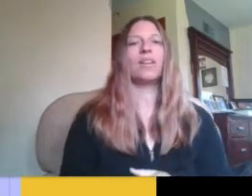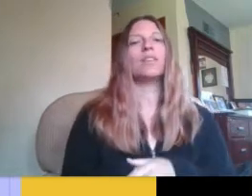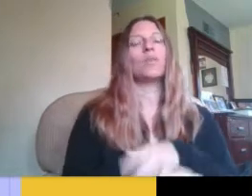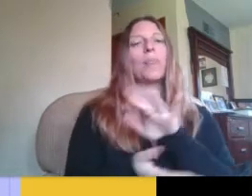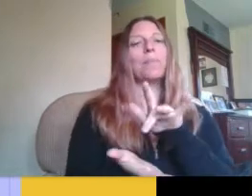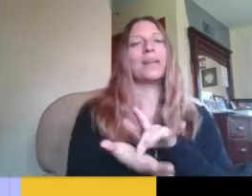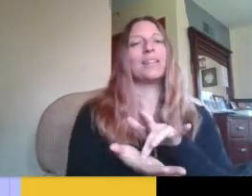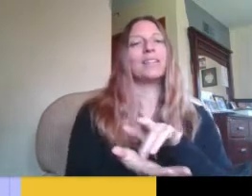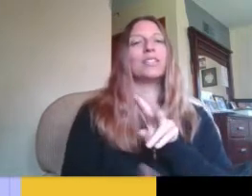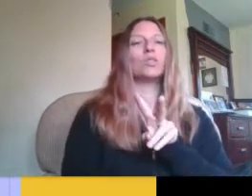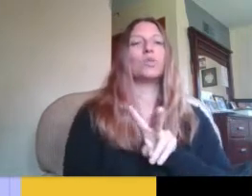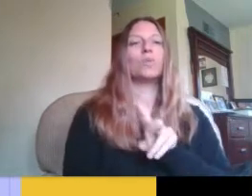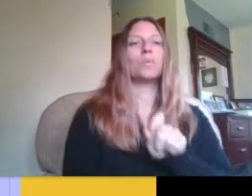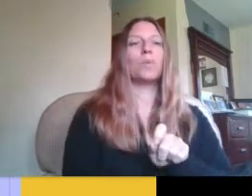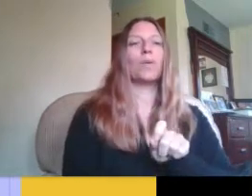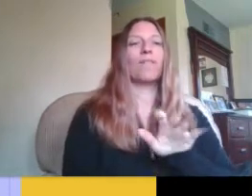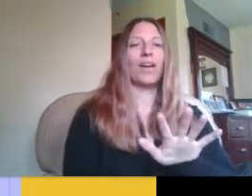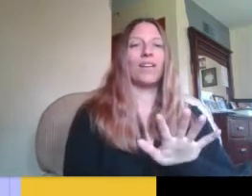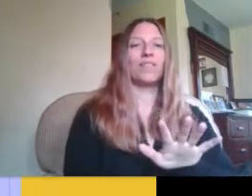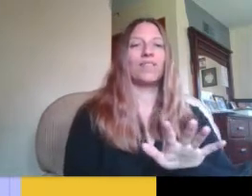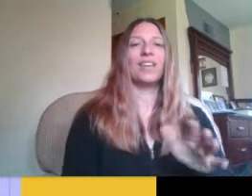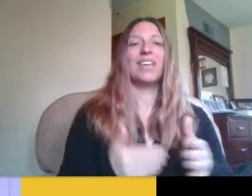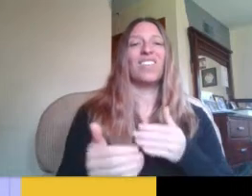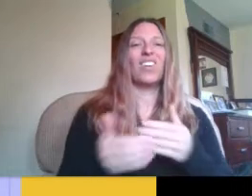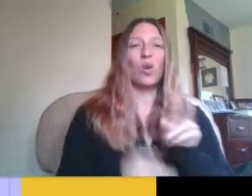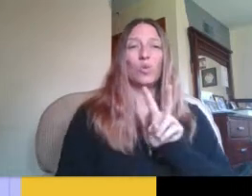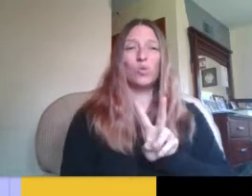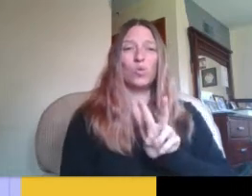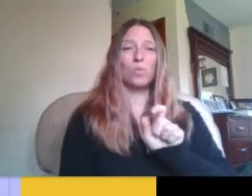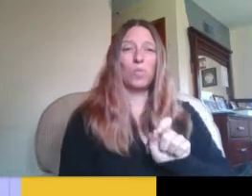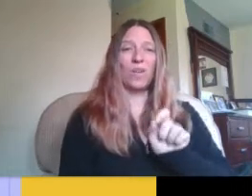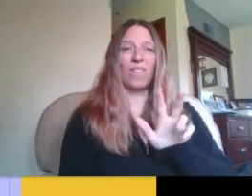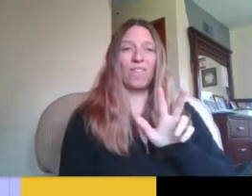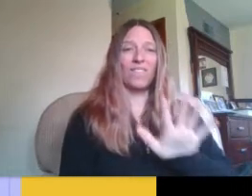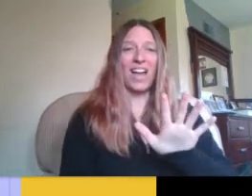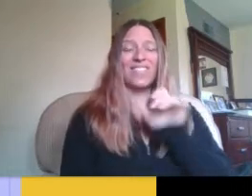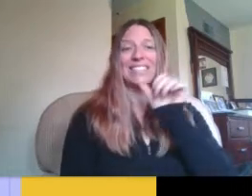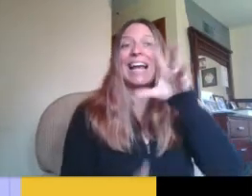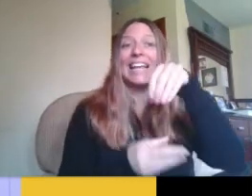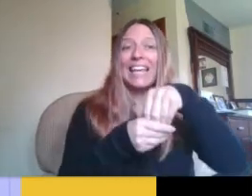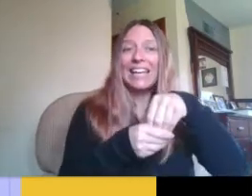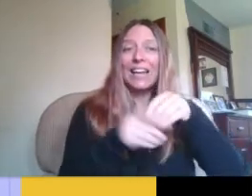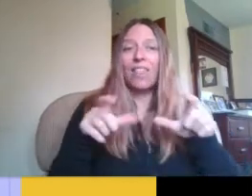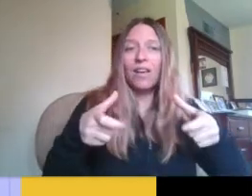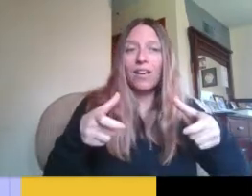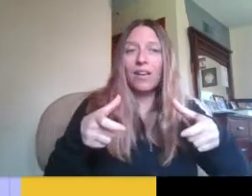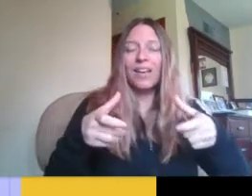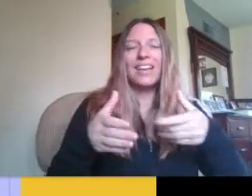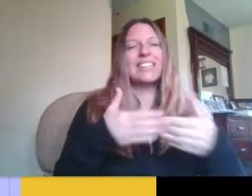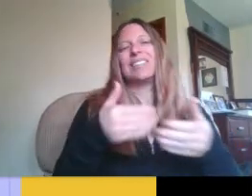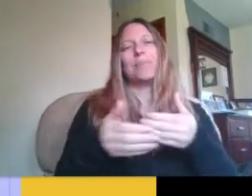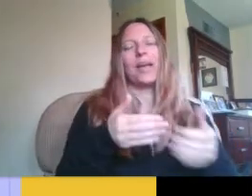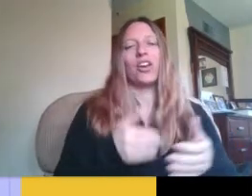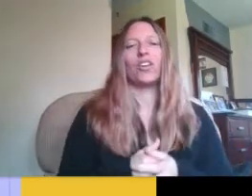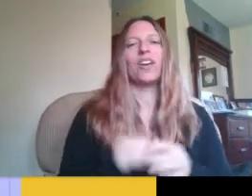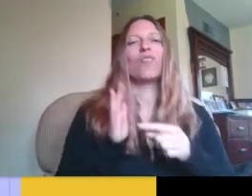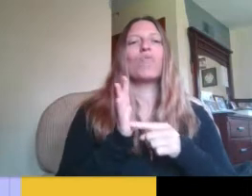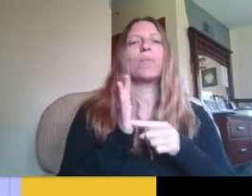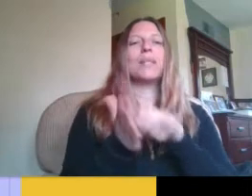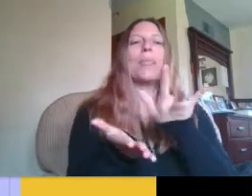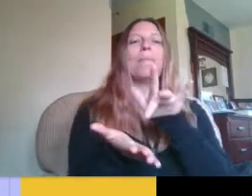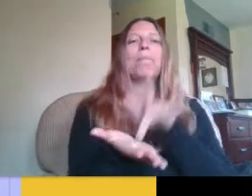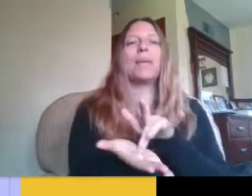2.5. Even though the number 2.5 isn't actually a member of the data set, it's the median because it represents the middle of the